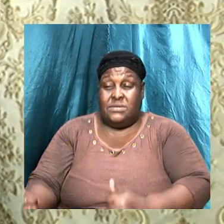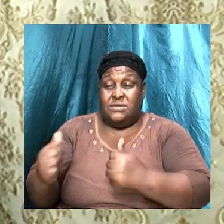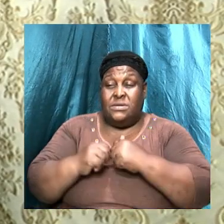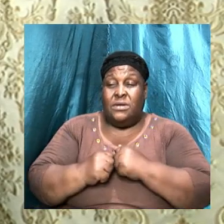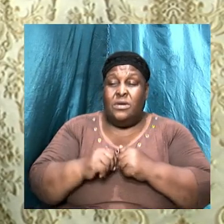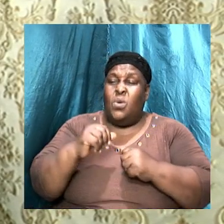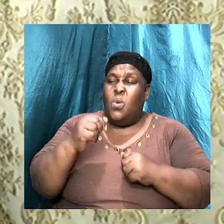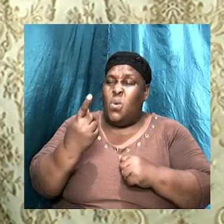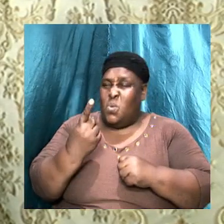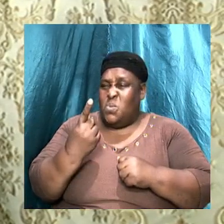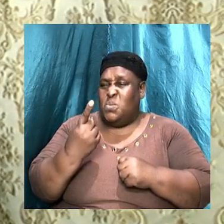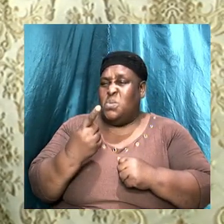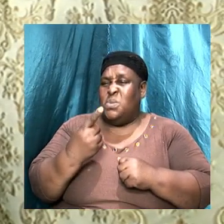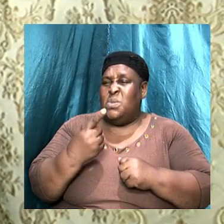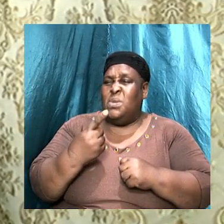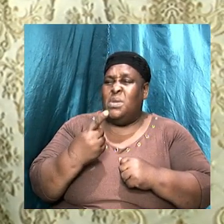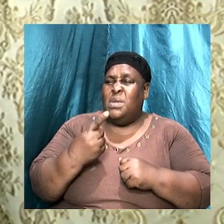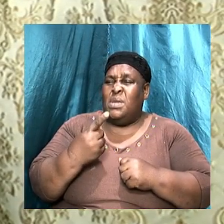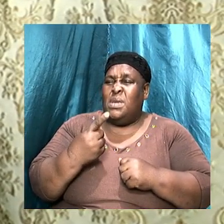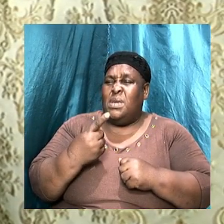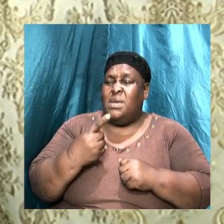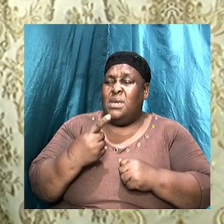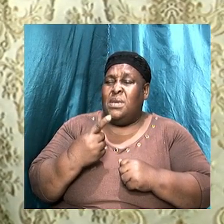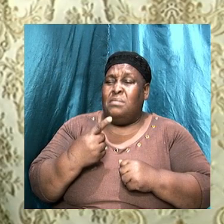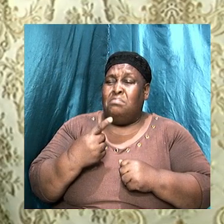only, is he safe?